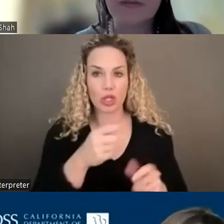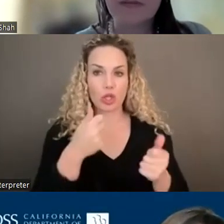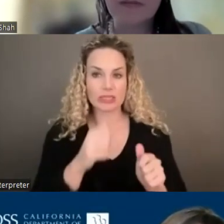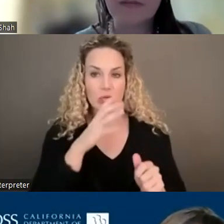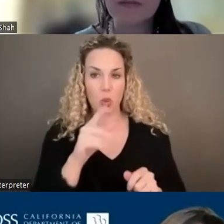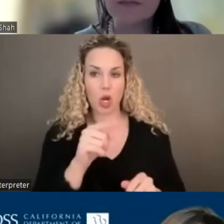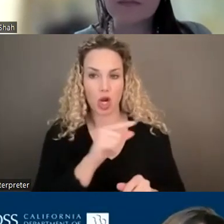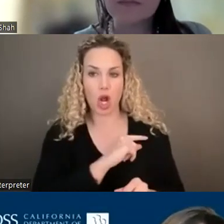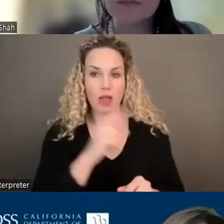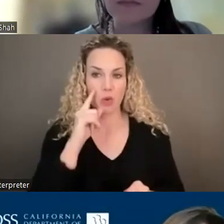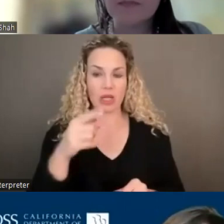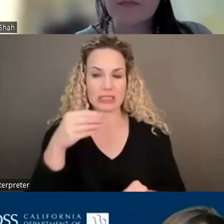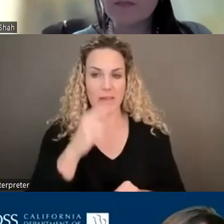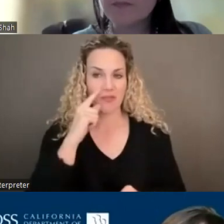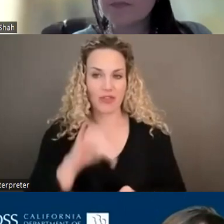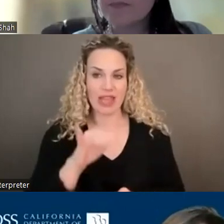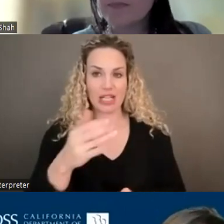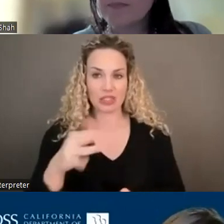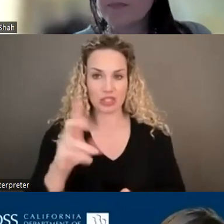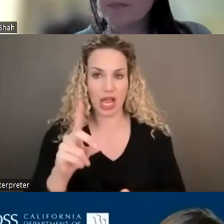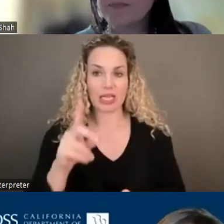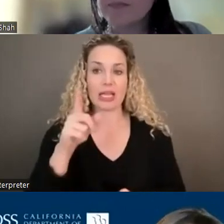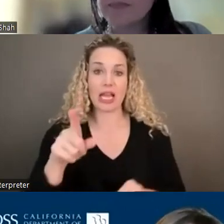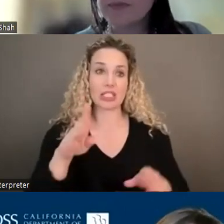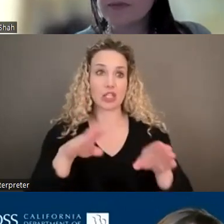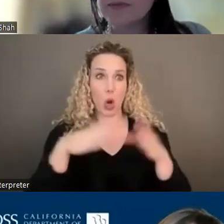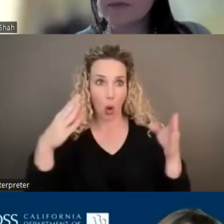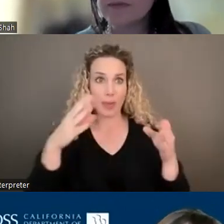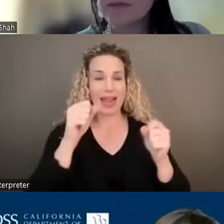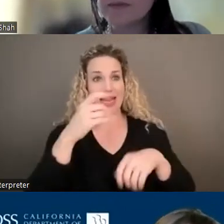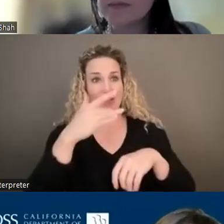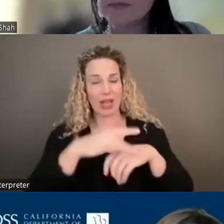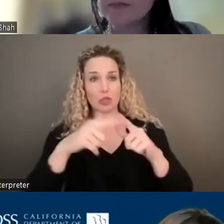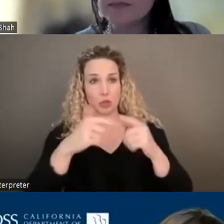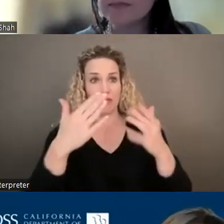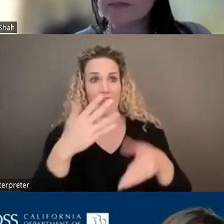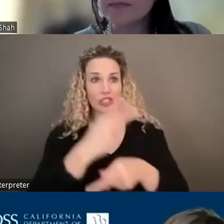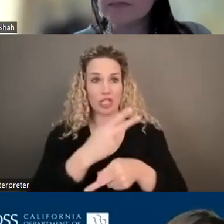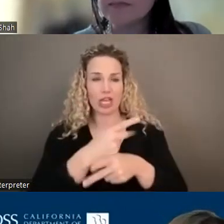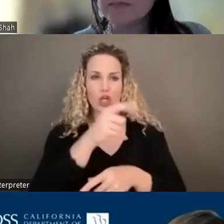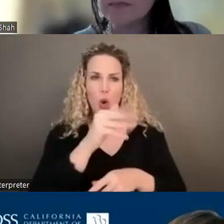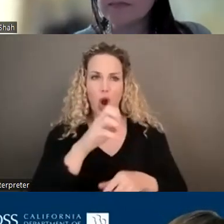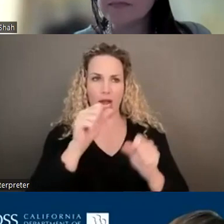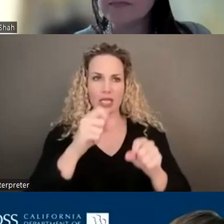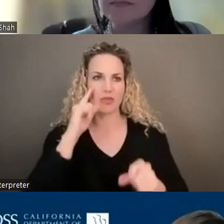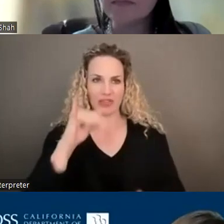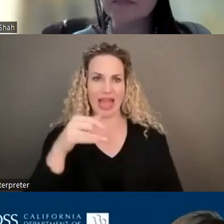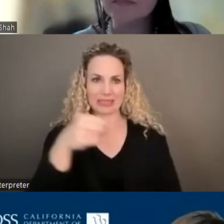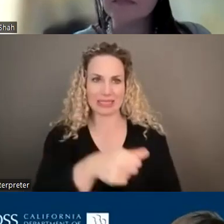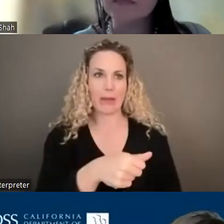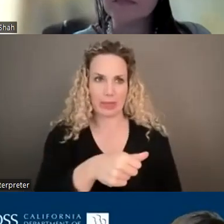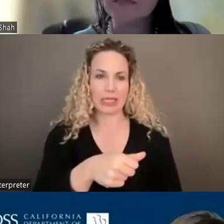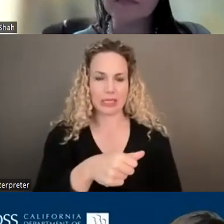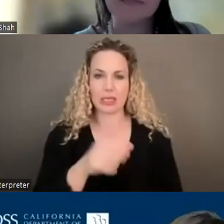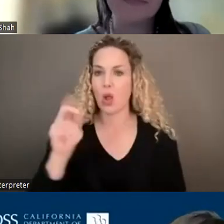for a stipend for that child. As long as you're open and available to provide childcare, you're eligible for the stipend.